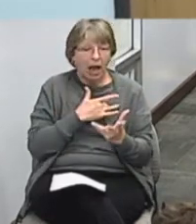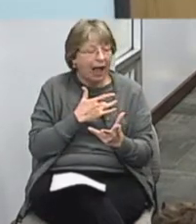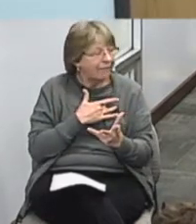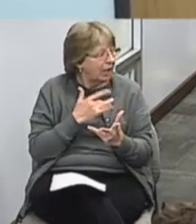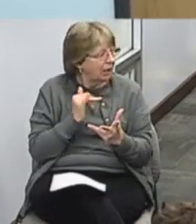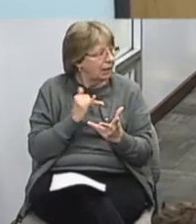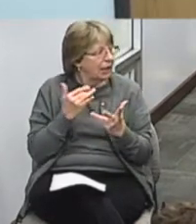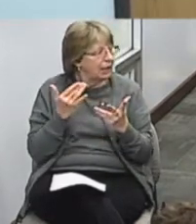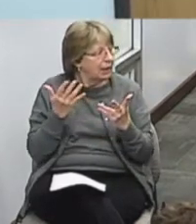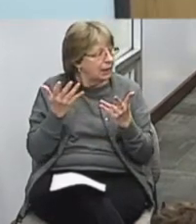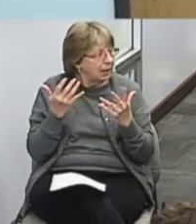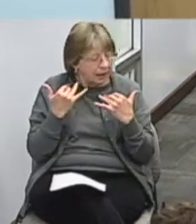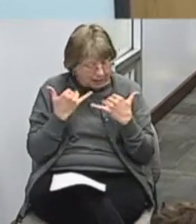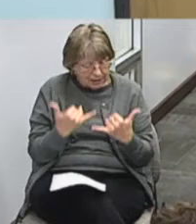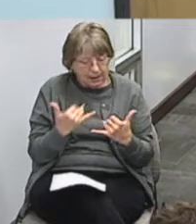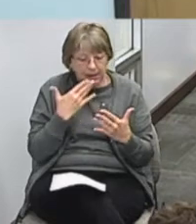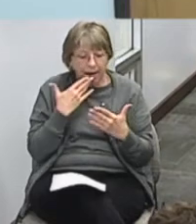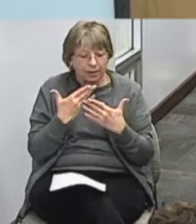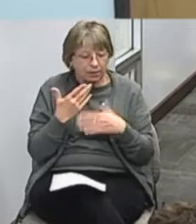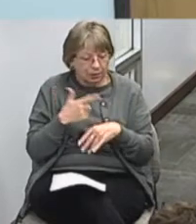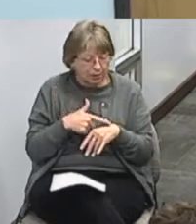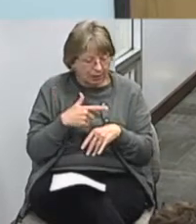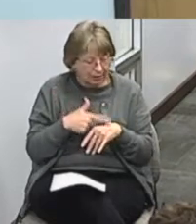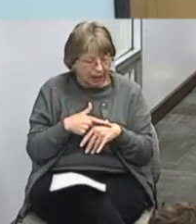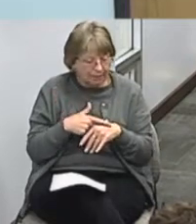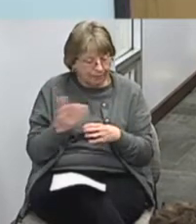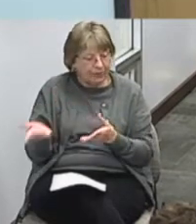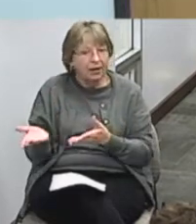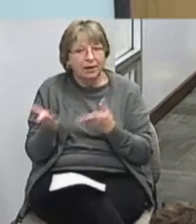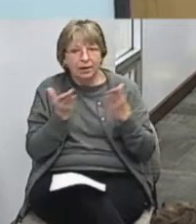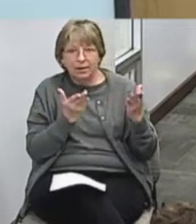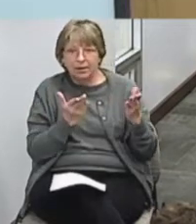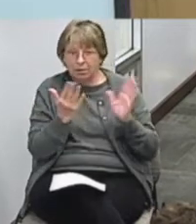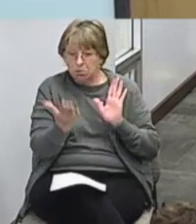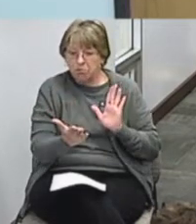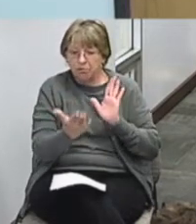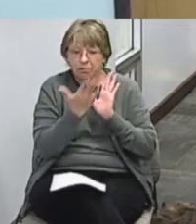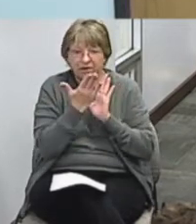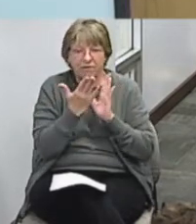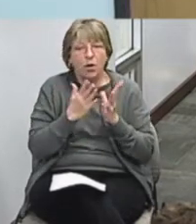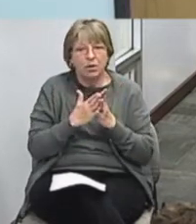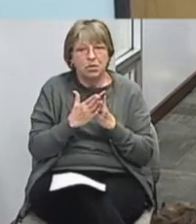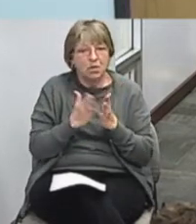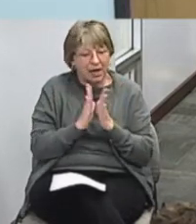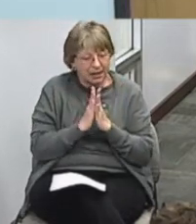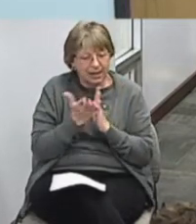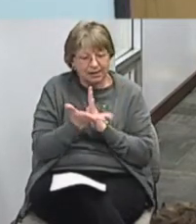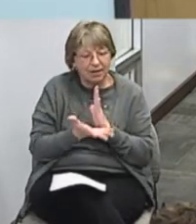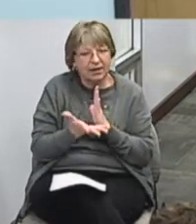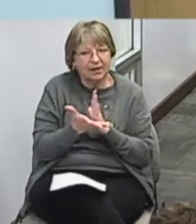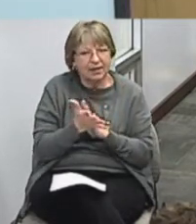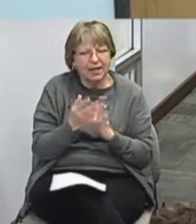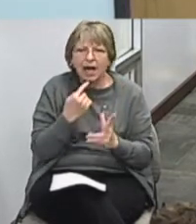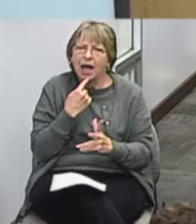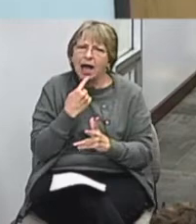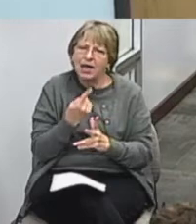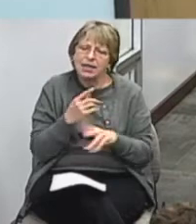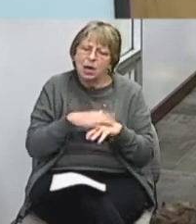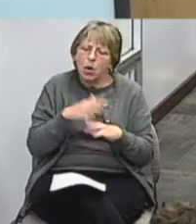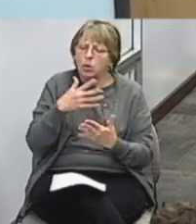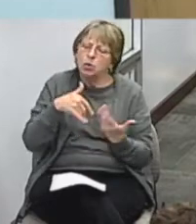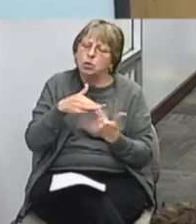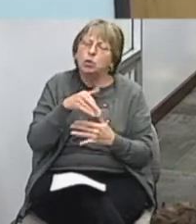a good time to get this back into the mix. I mentioned it on social